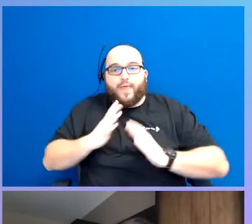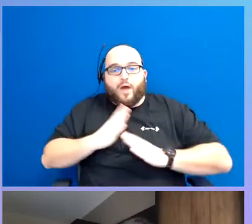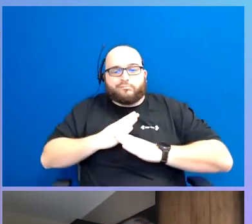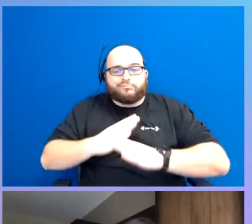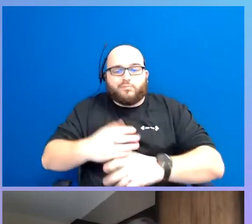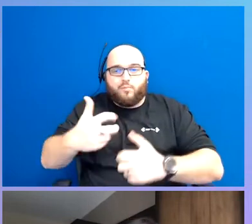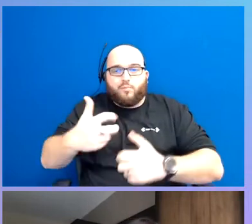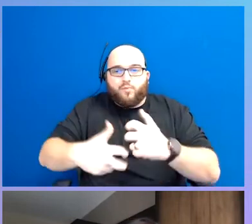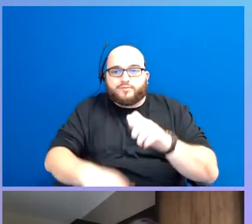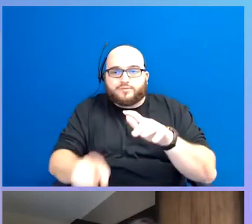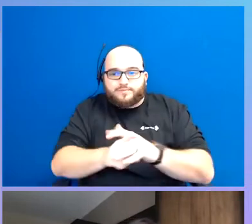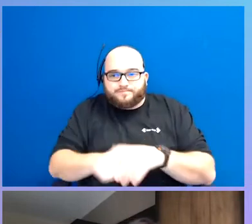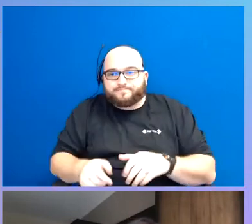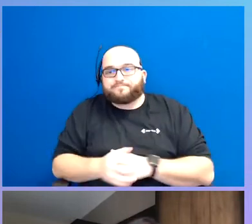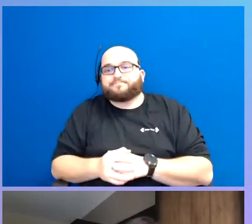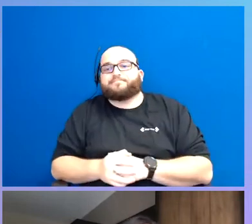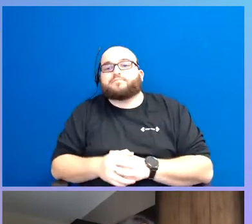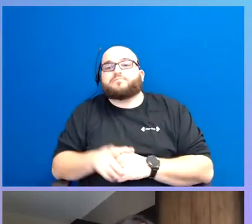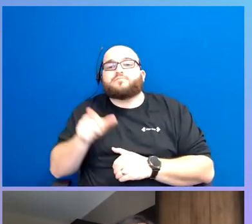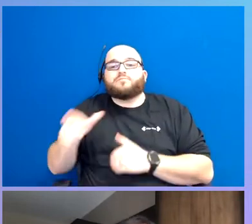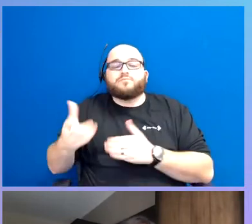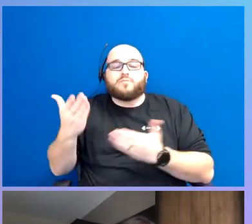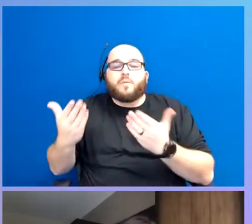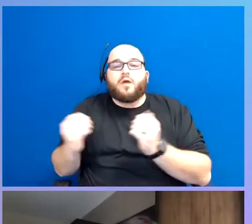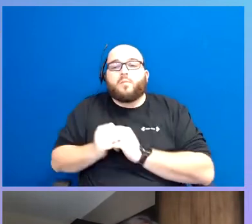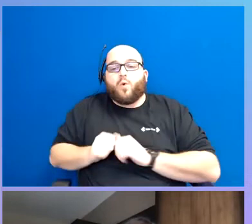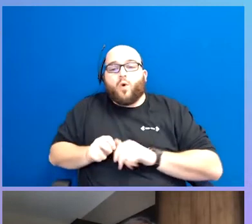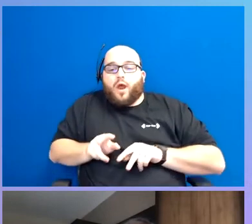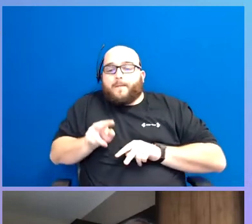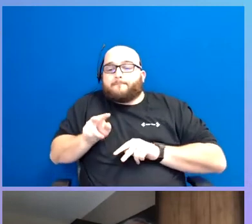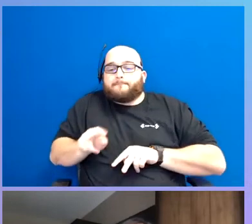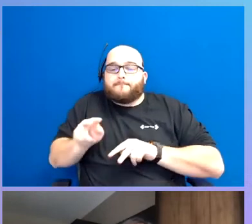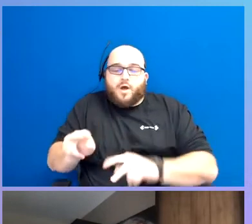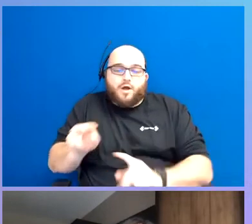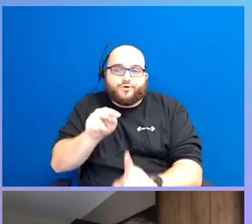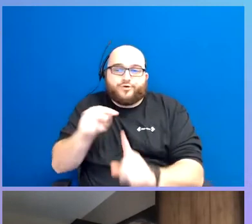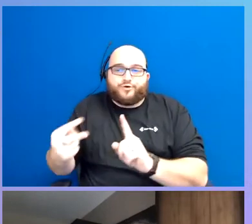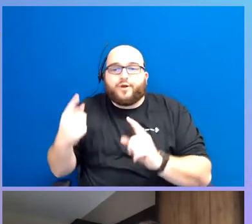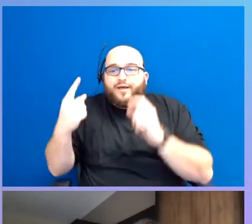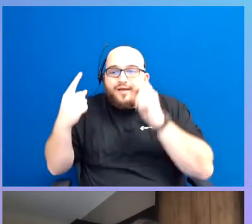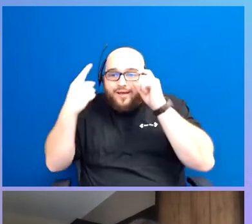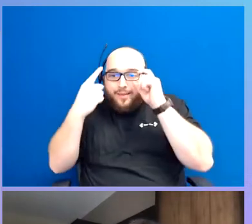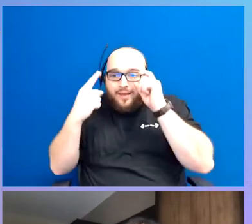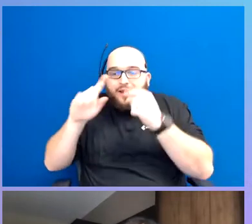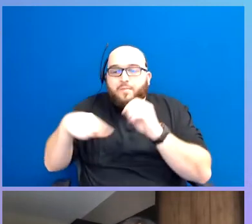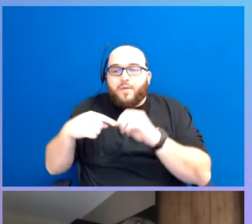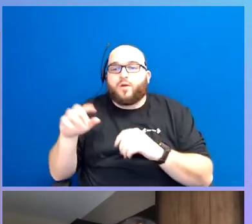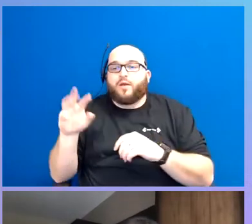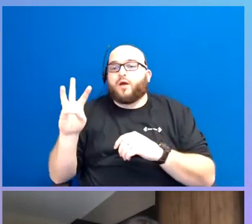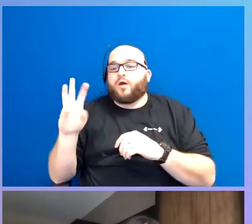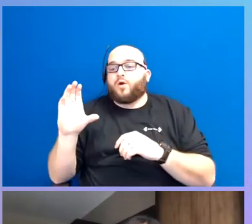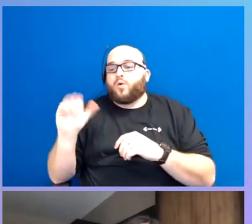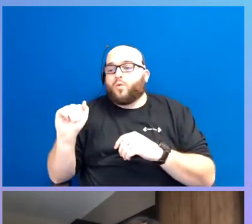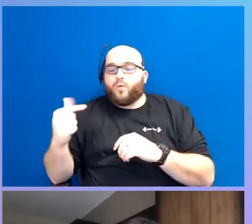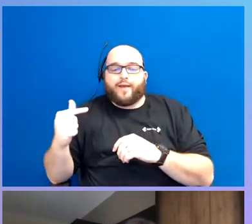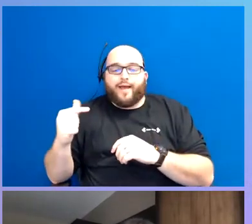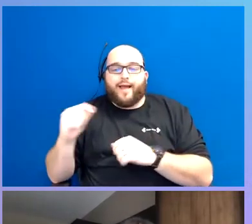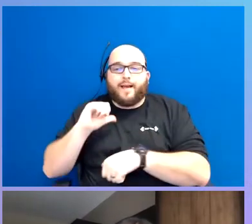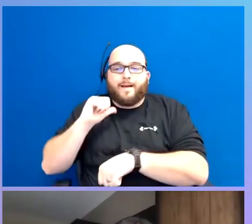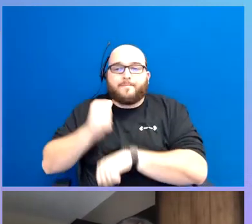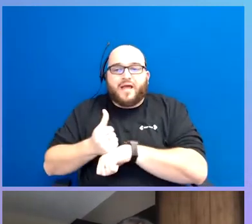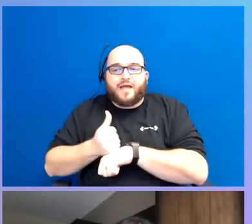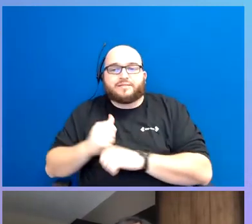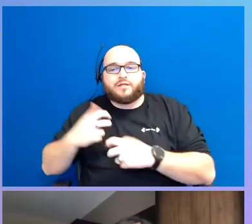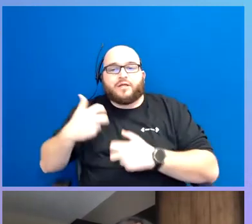You might even be, from a more monitoring perspective, thinking about what are the number of WCAG-based issues, web content